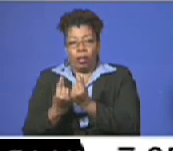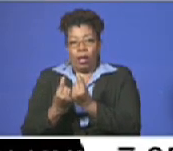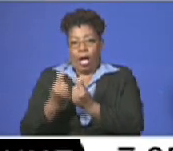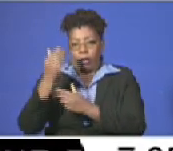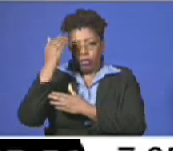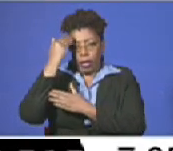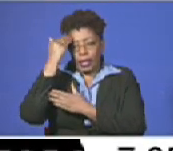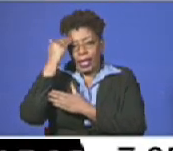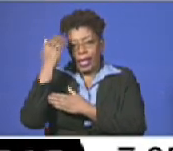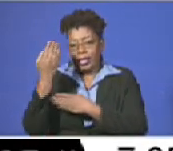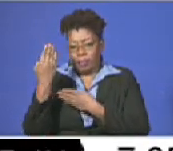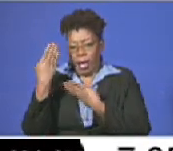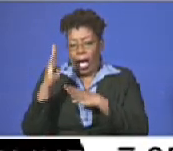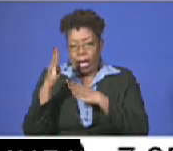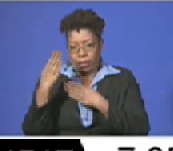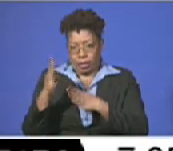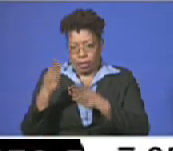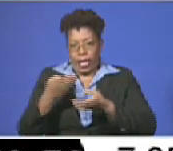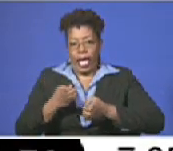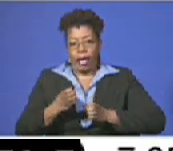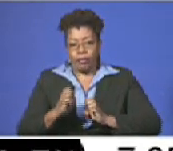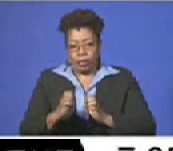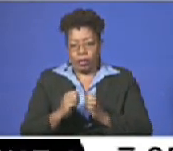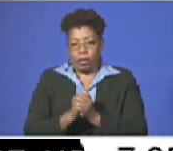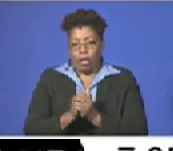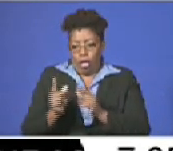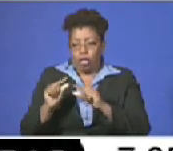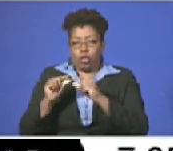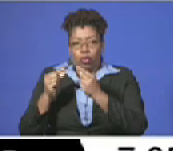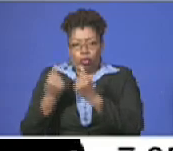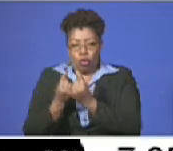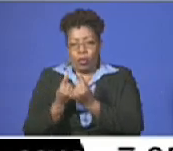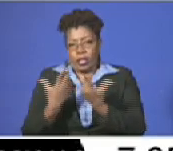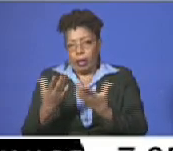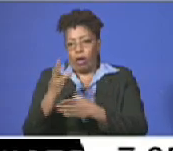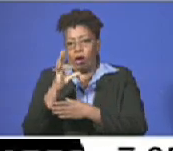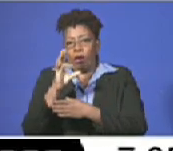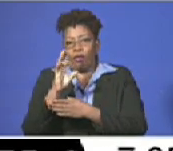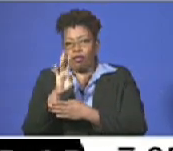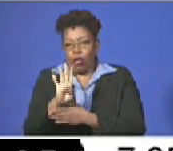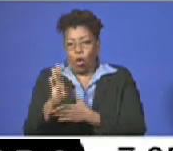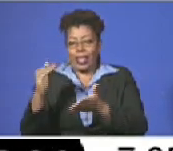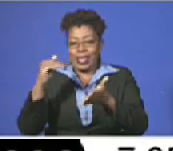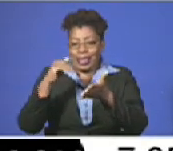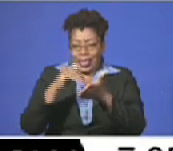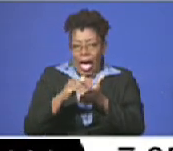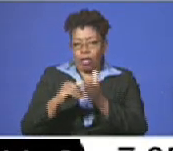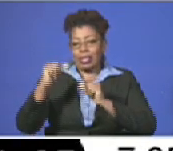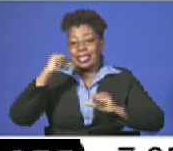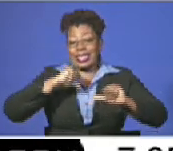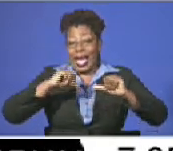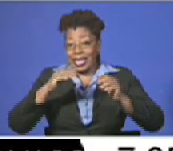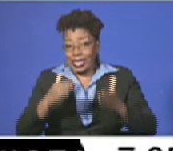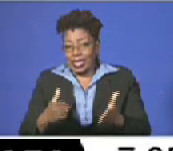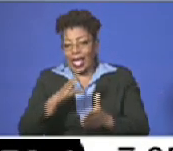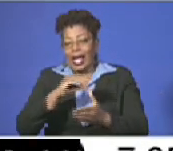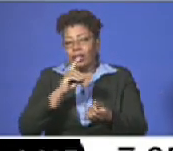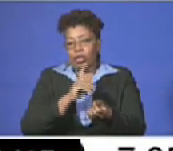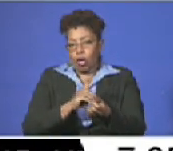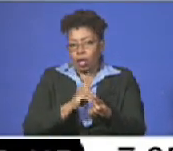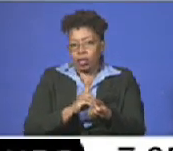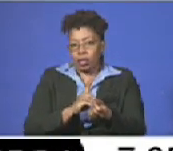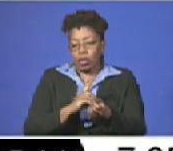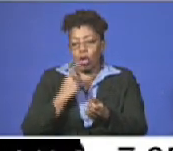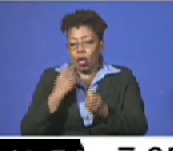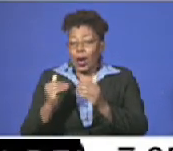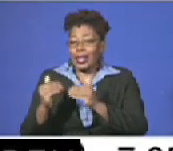Bahamas' efforts is a body of some 4,000 international scientists and doctors who are at